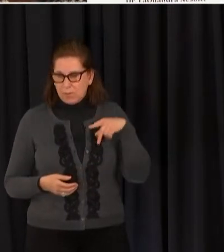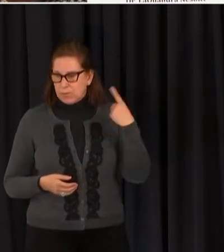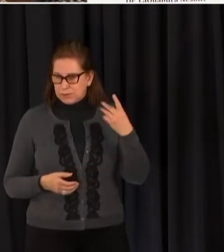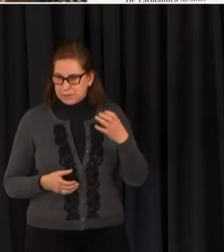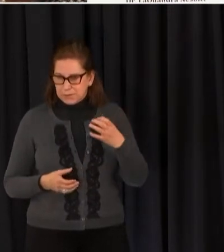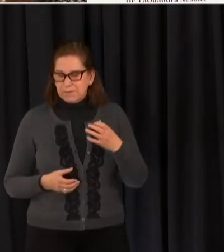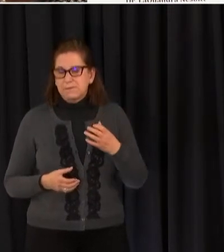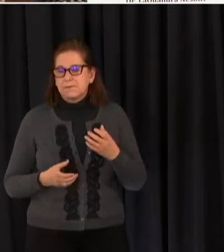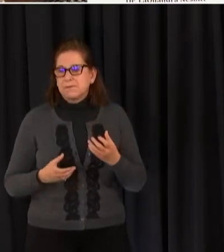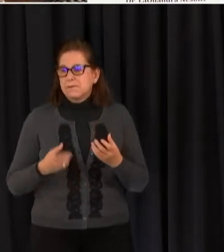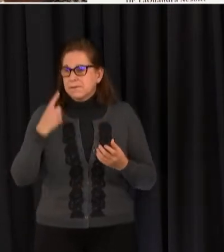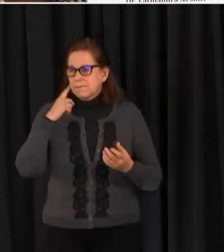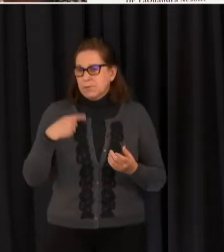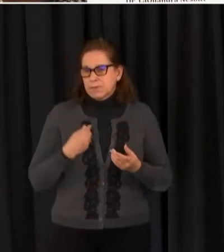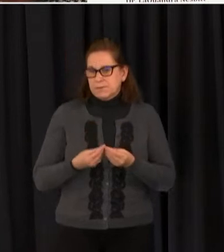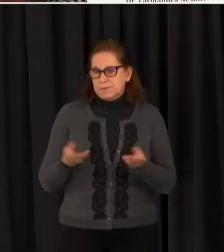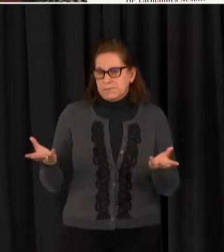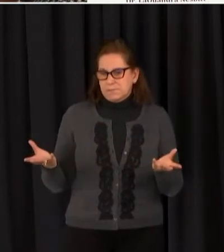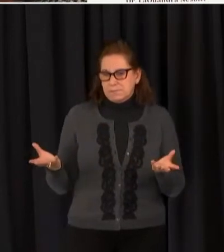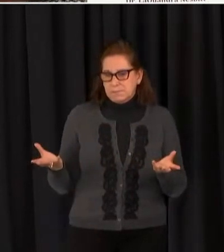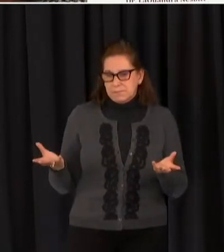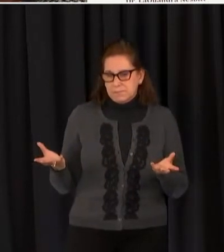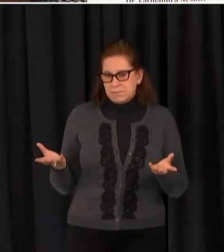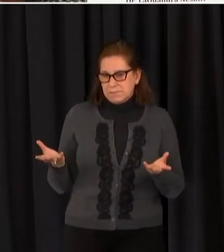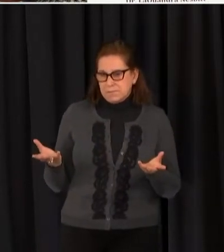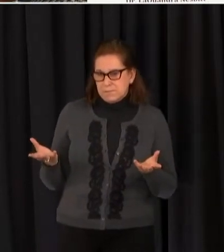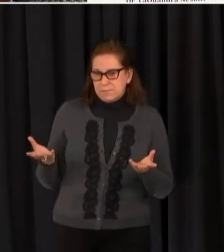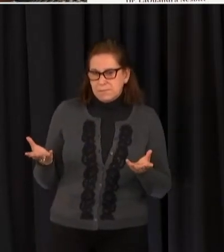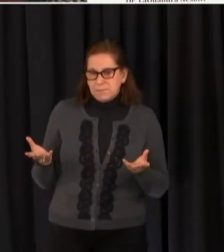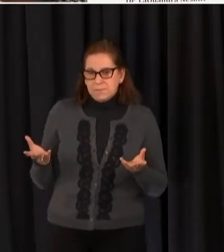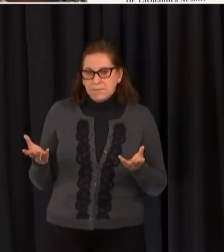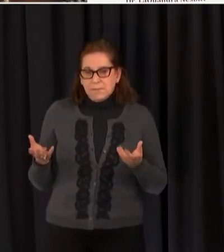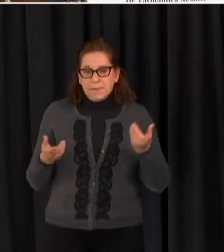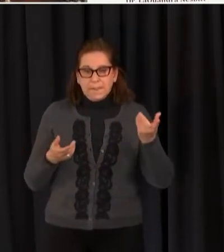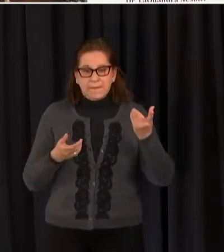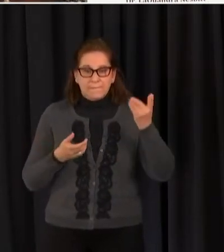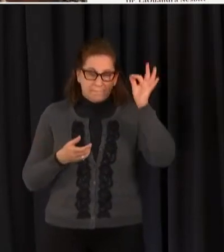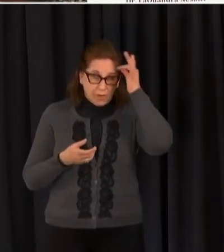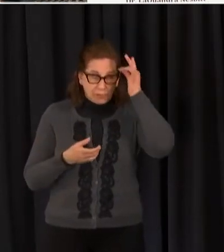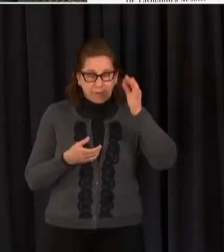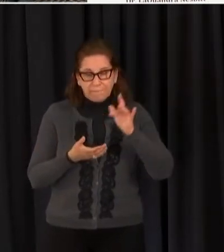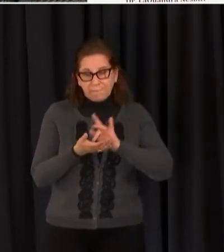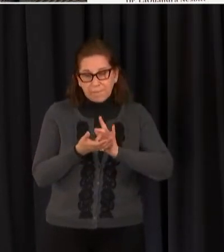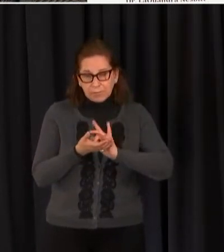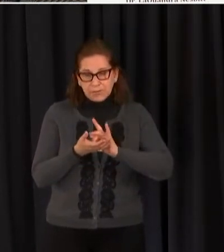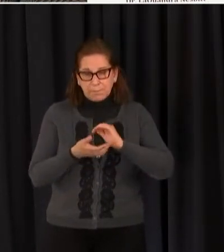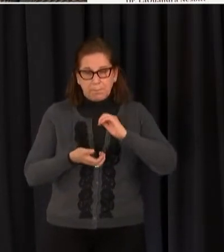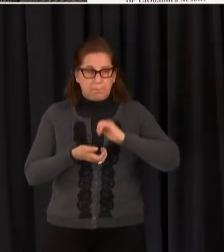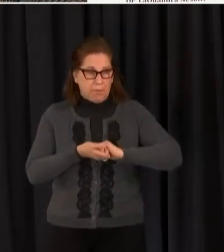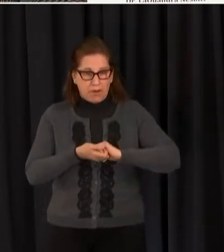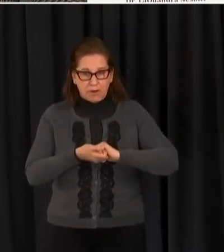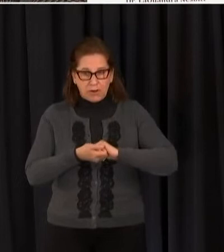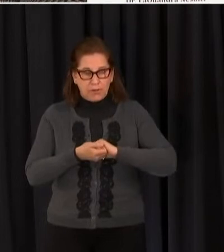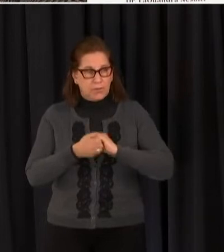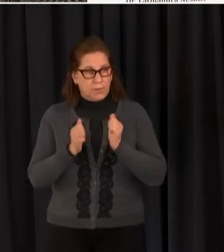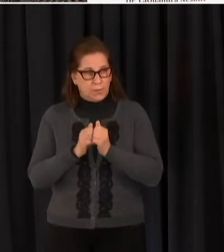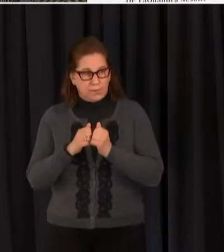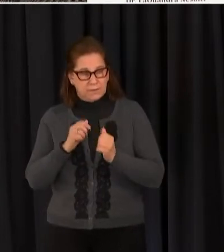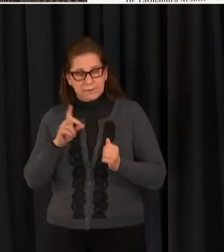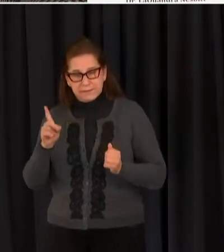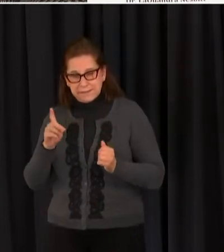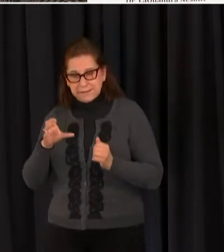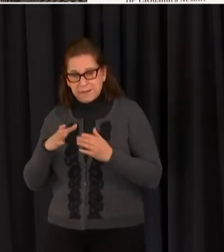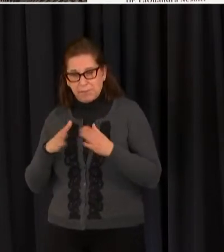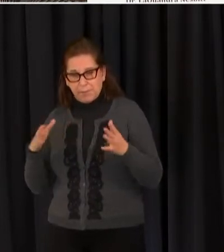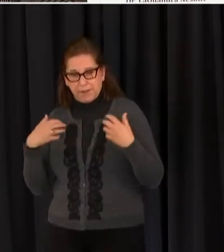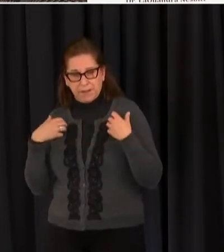federal retail pharmacy partnership, they can receive doses and order them directly. And then there's a set of federal entities